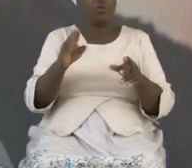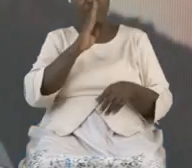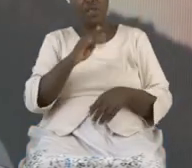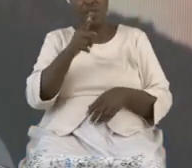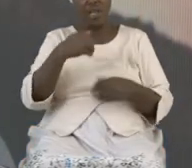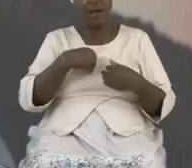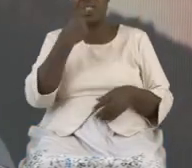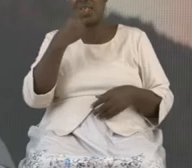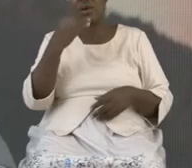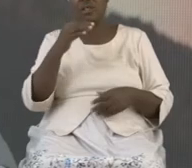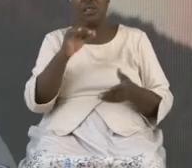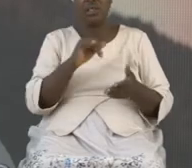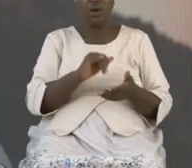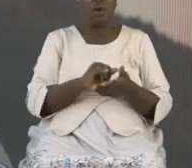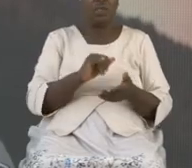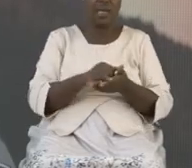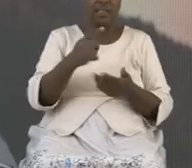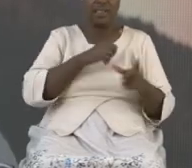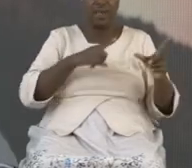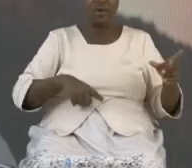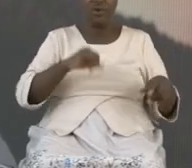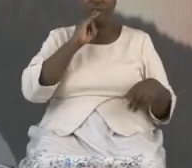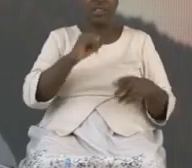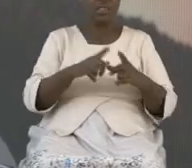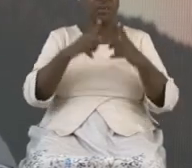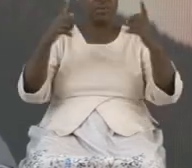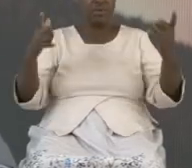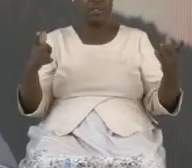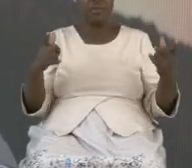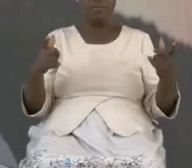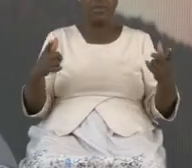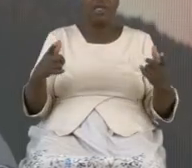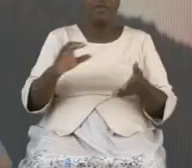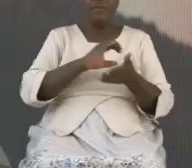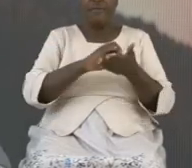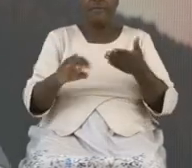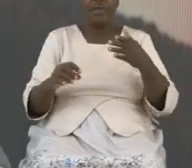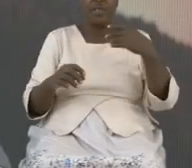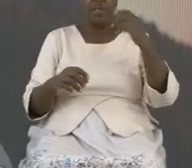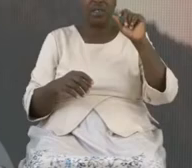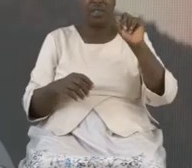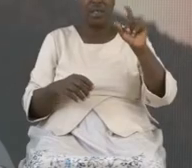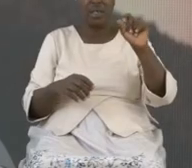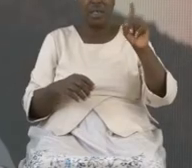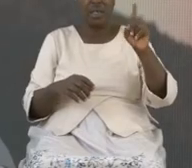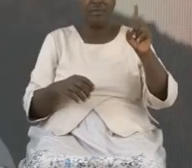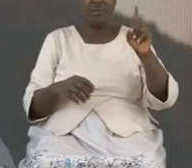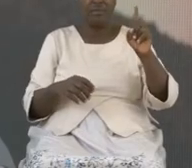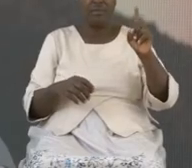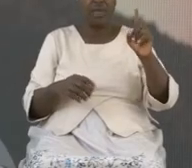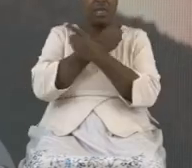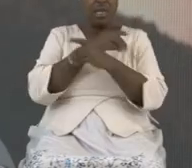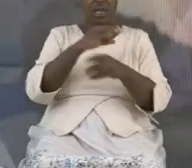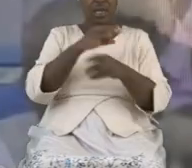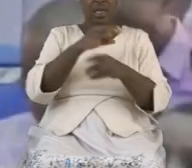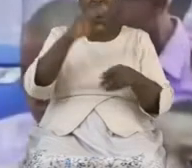Lord is gracious. Look at verse 11. Dearly beloved, I beseech